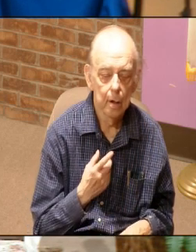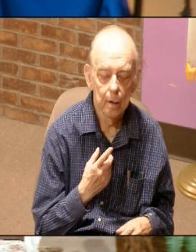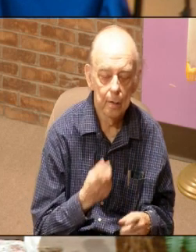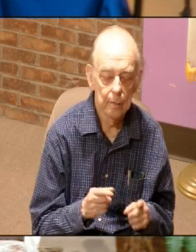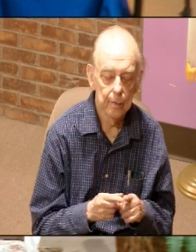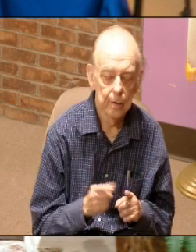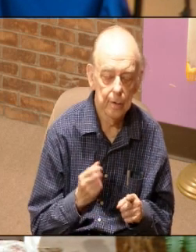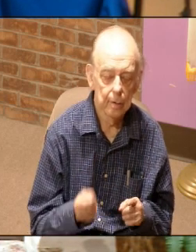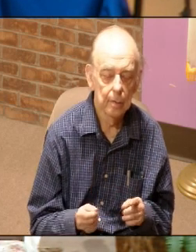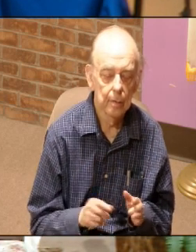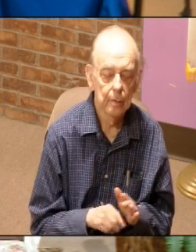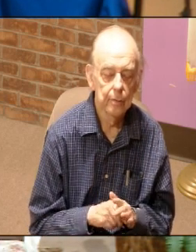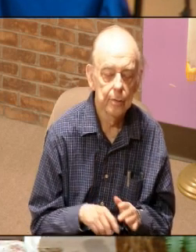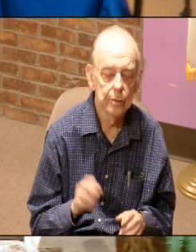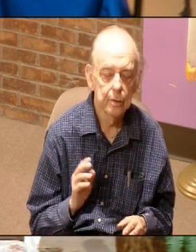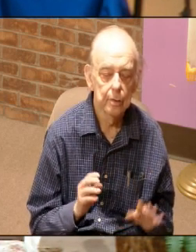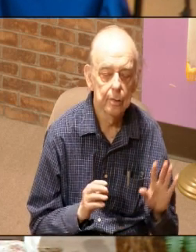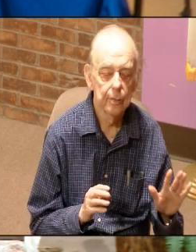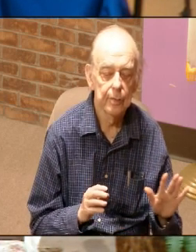and verse number 20,